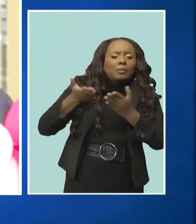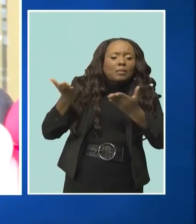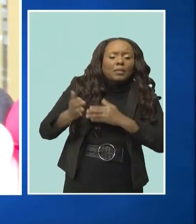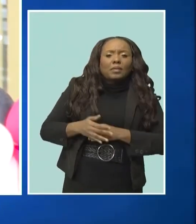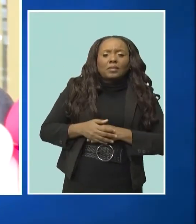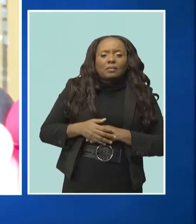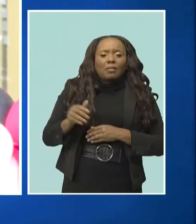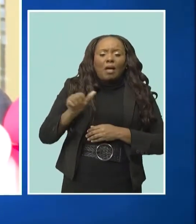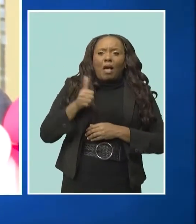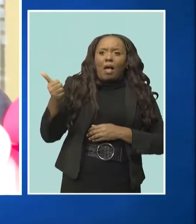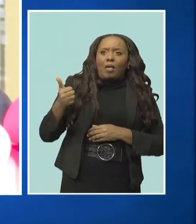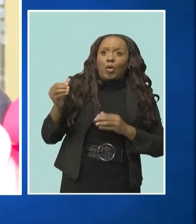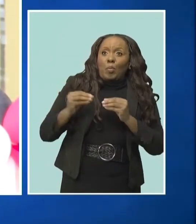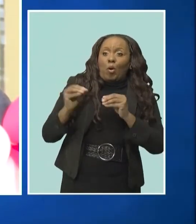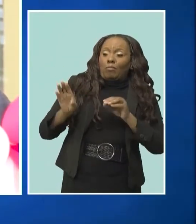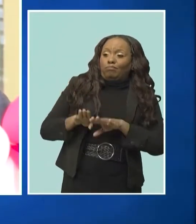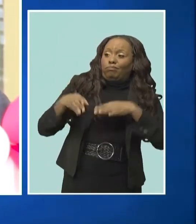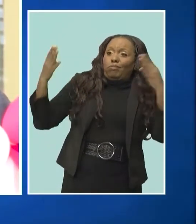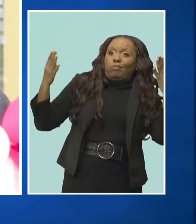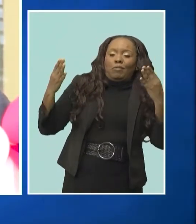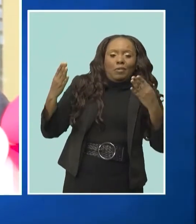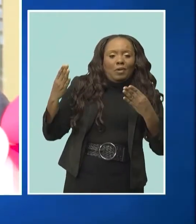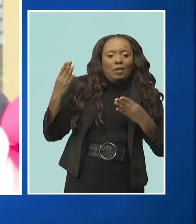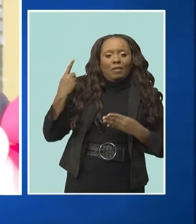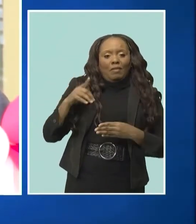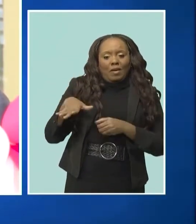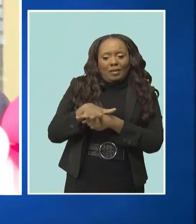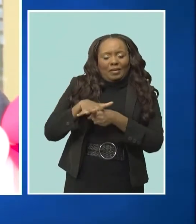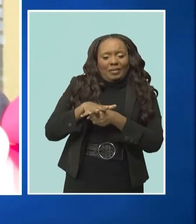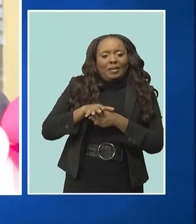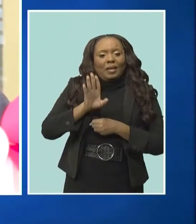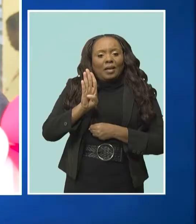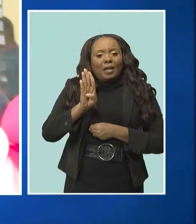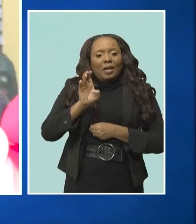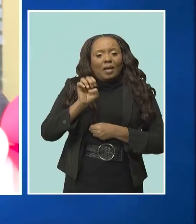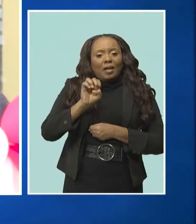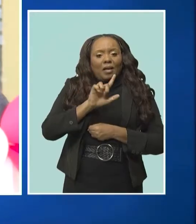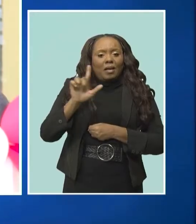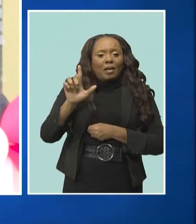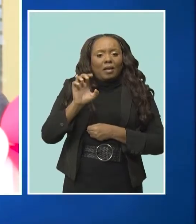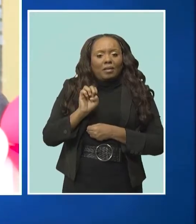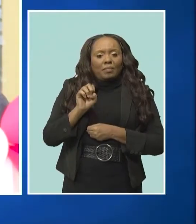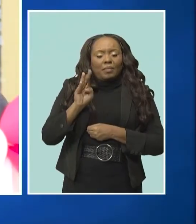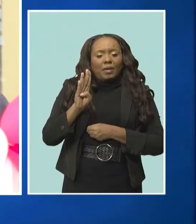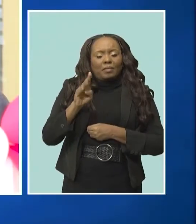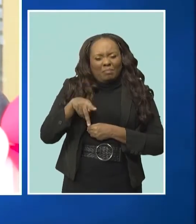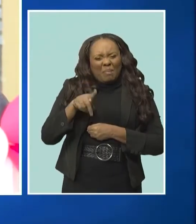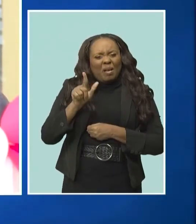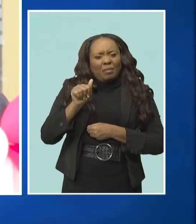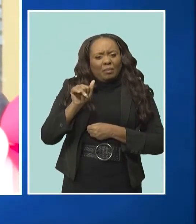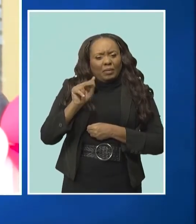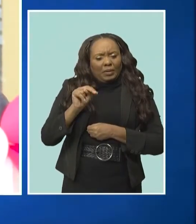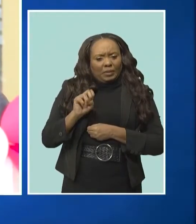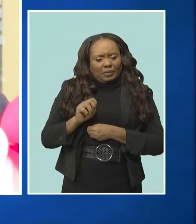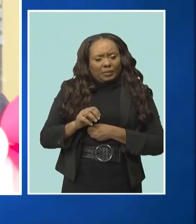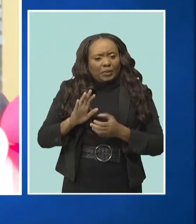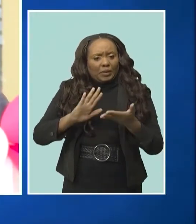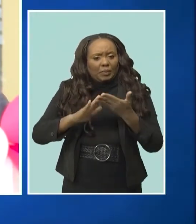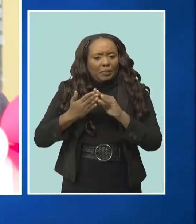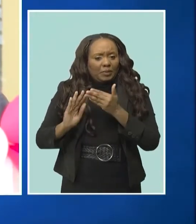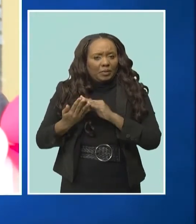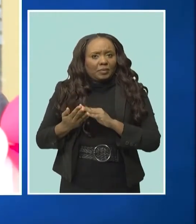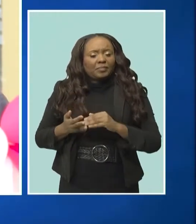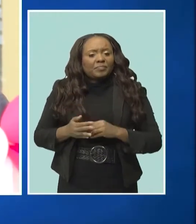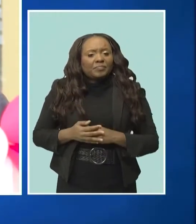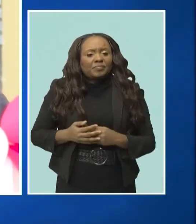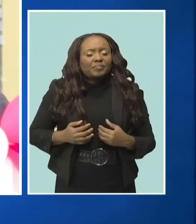facilities within this Belle Plaine community. I am thinking right now that a